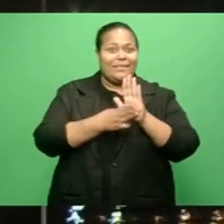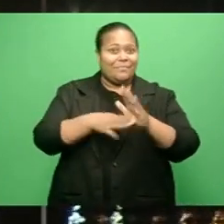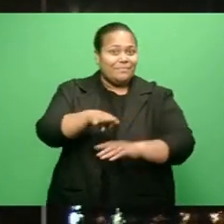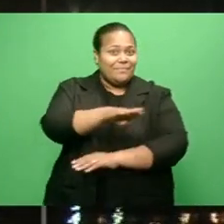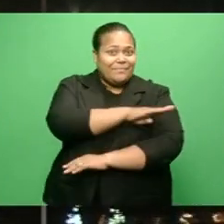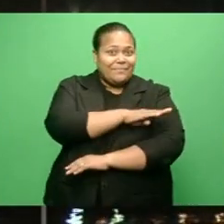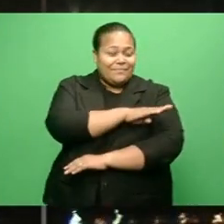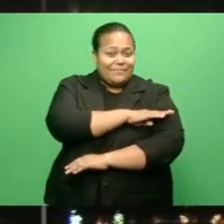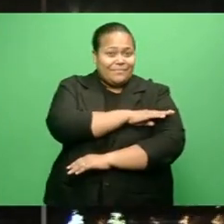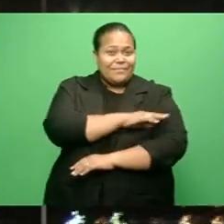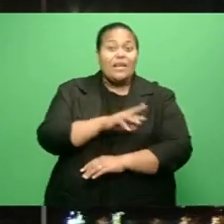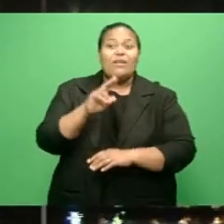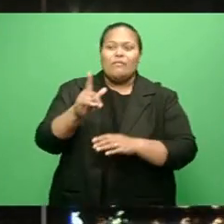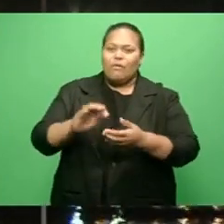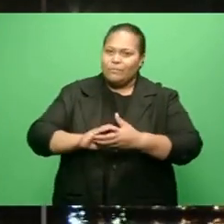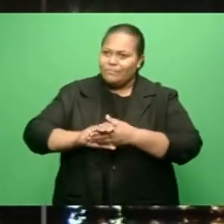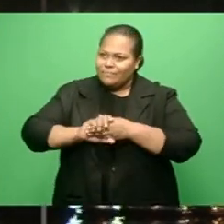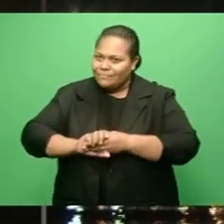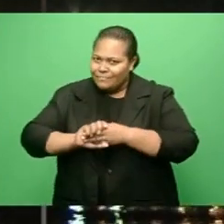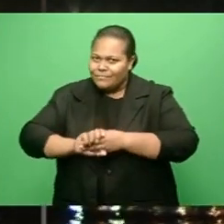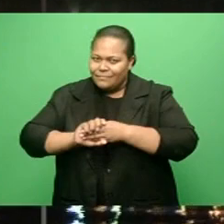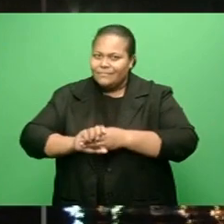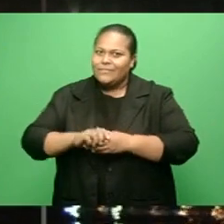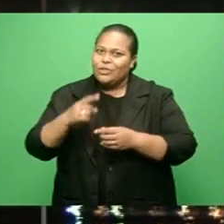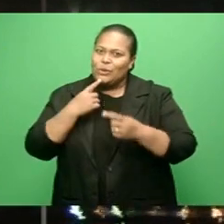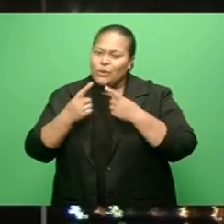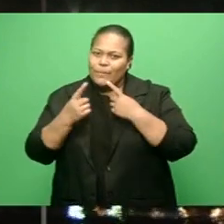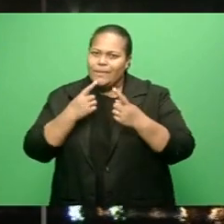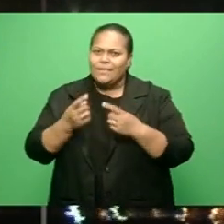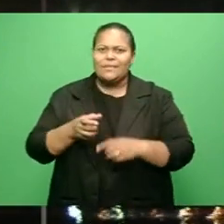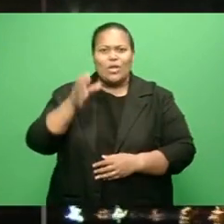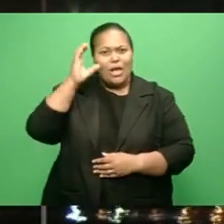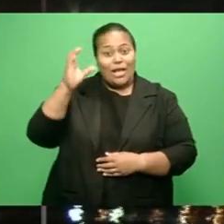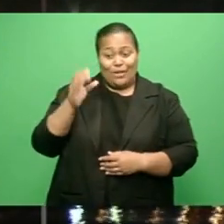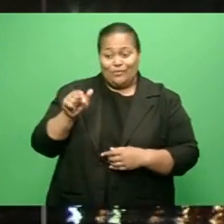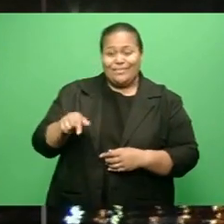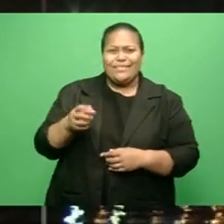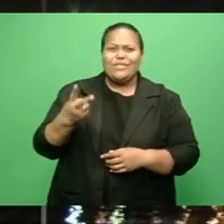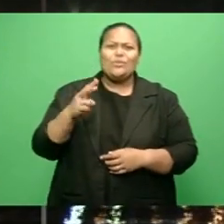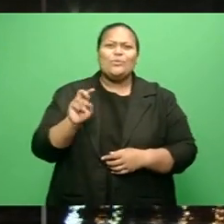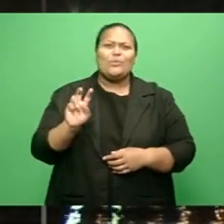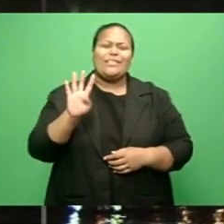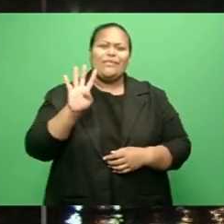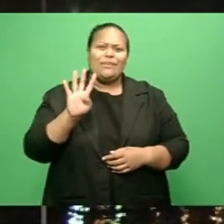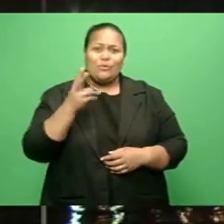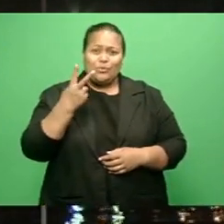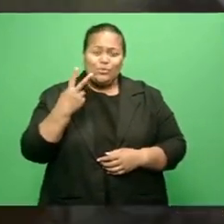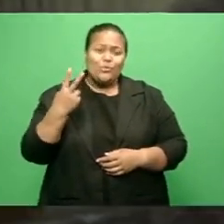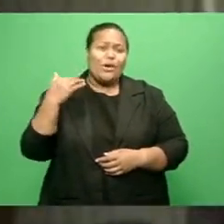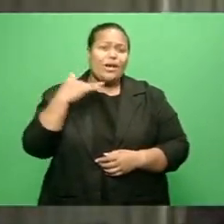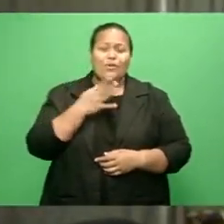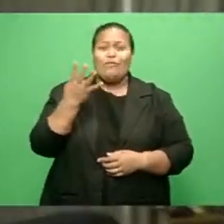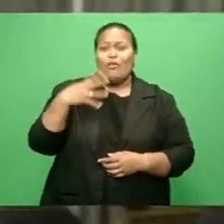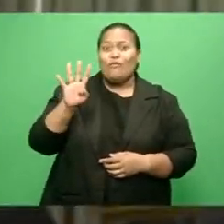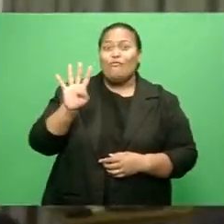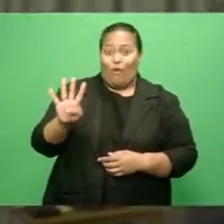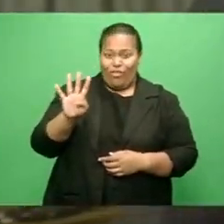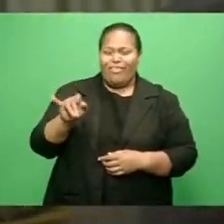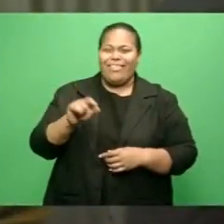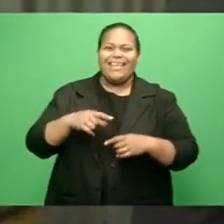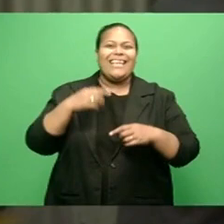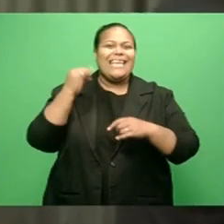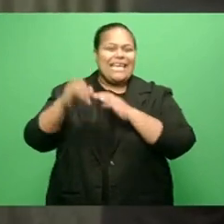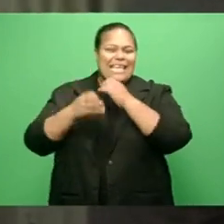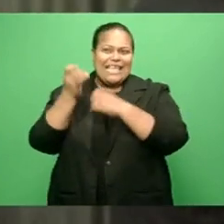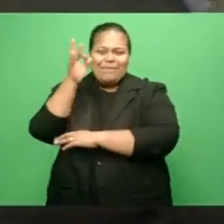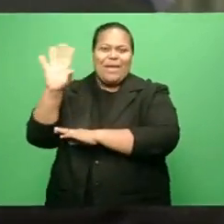his congratulatory remarks on the country's 244th Independence Day anniversary. Trump conveyed the gratitude